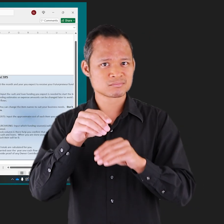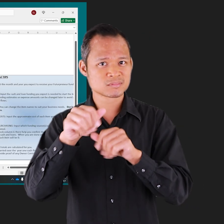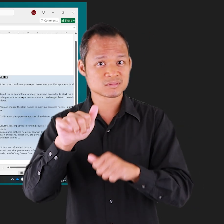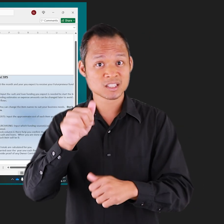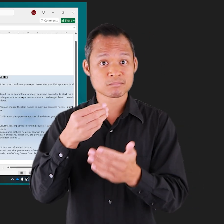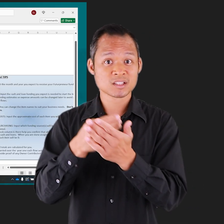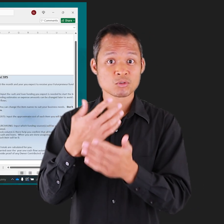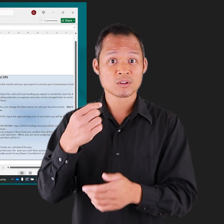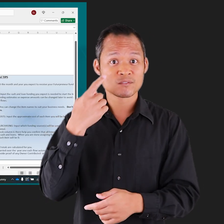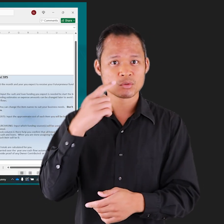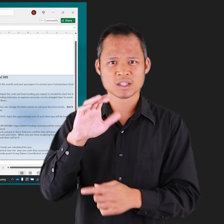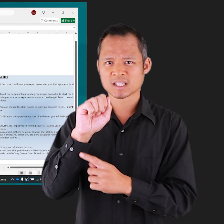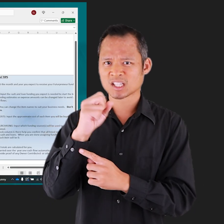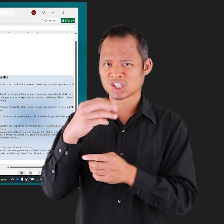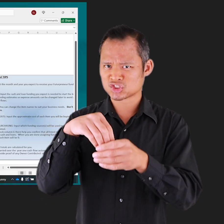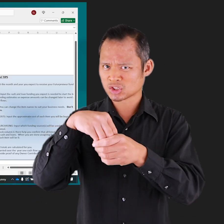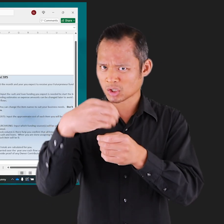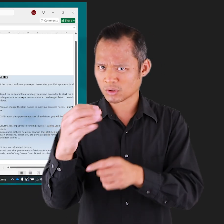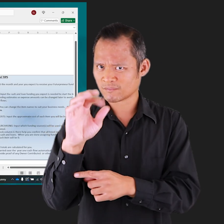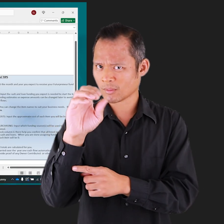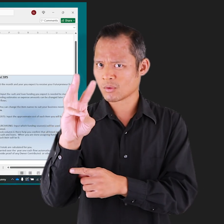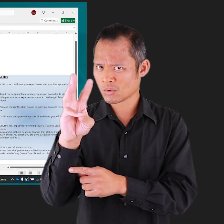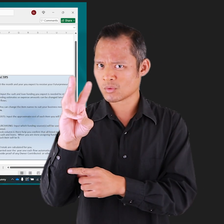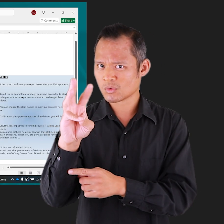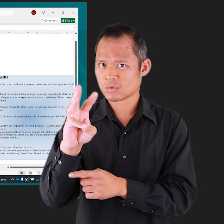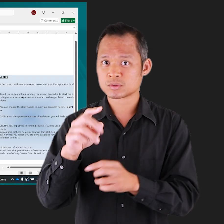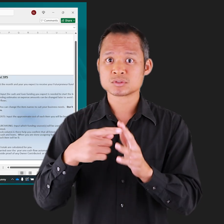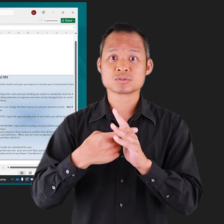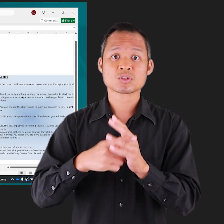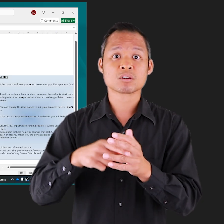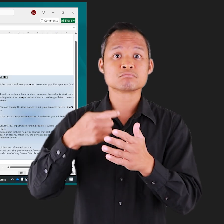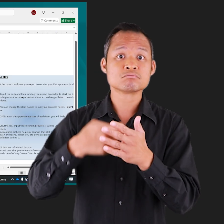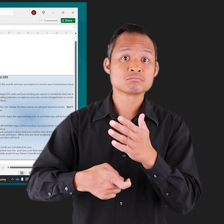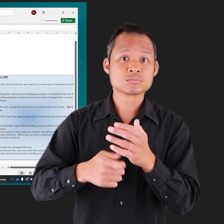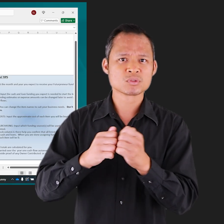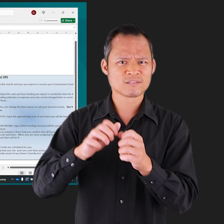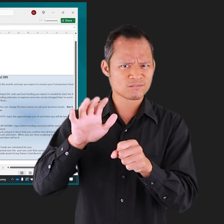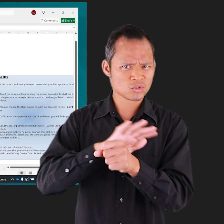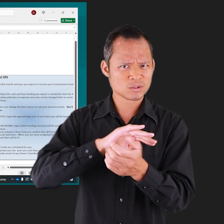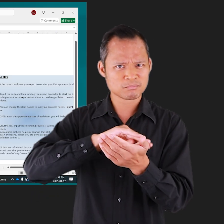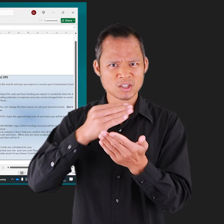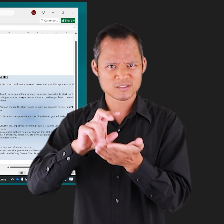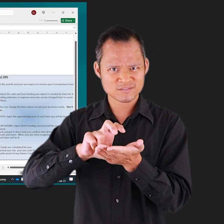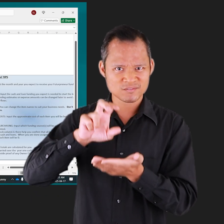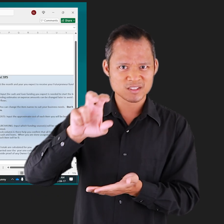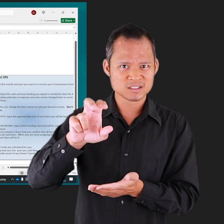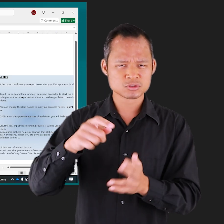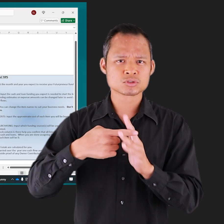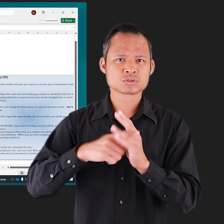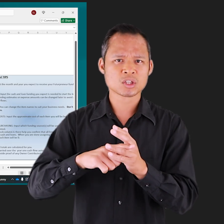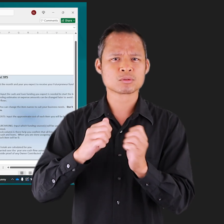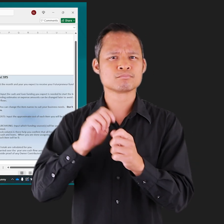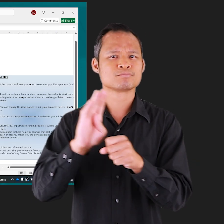or operational expenses that will go in the monthly cash flow outflow. Startup costs refer to the lump sum